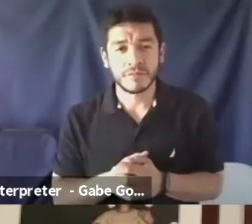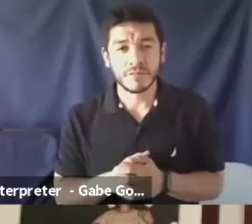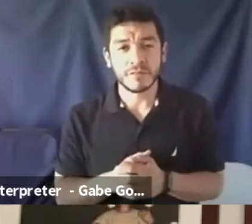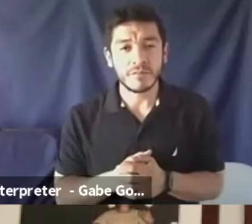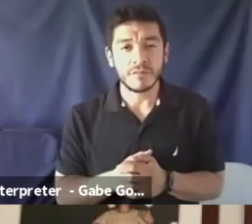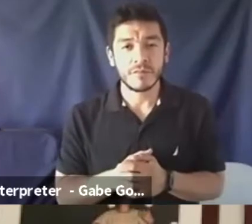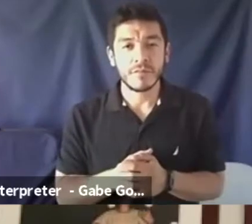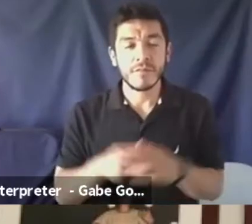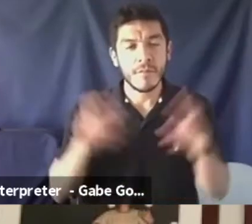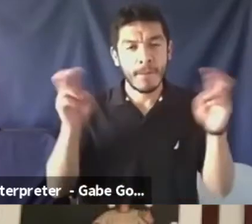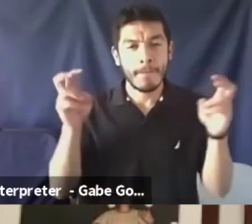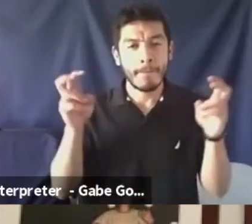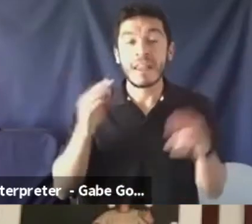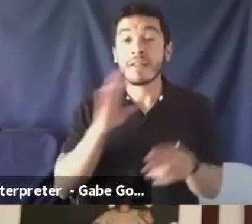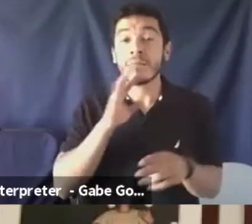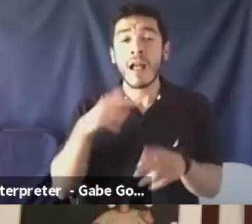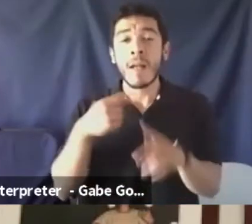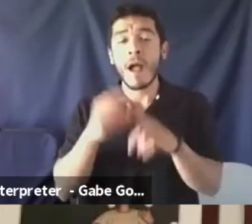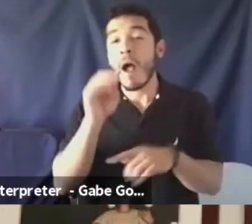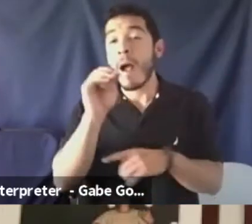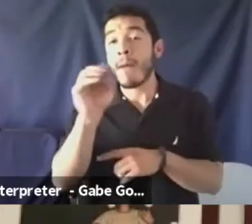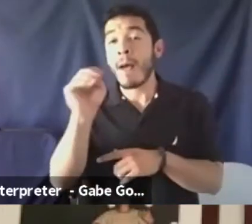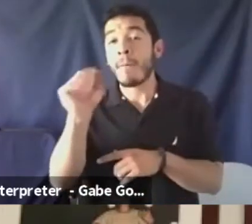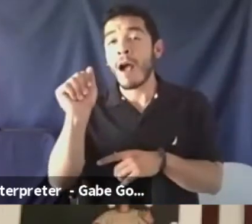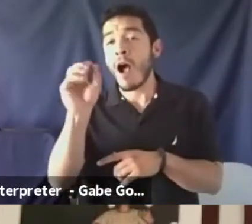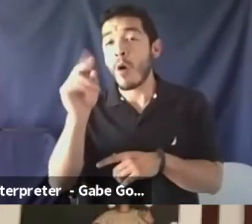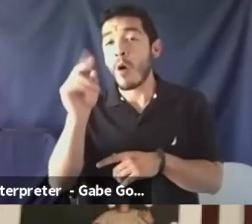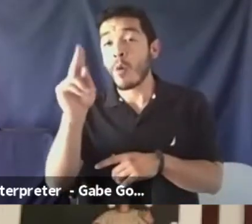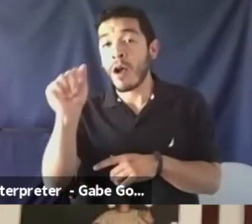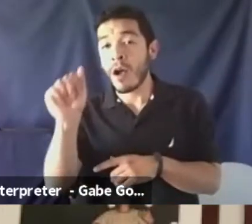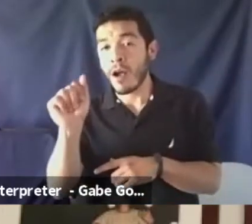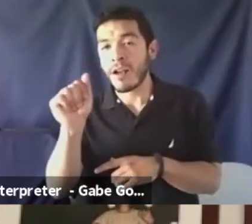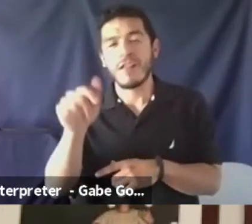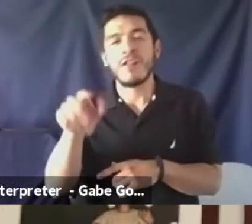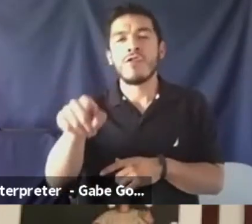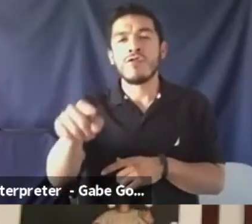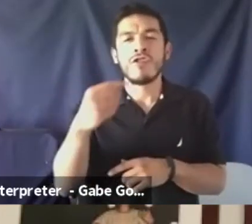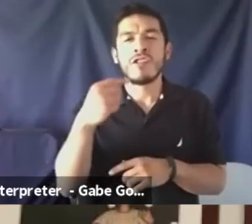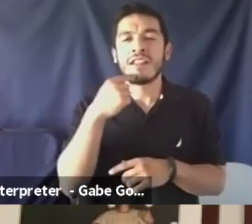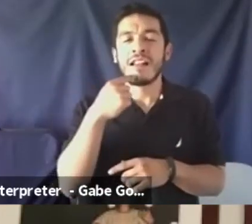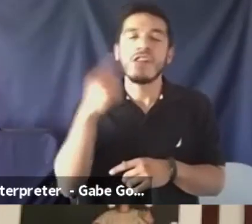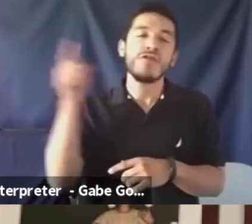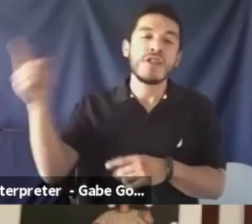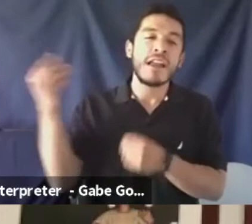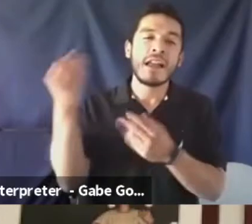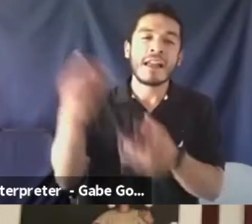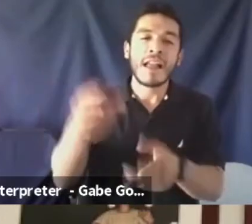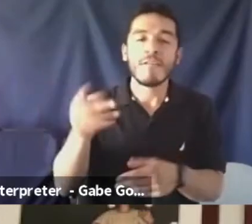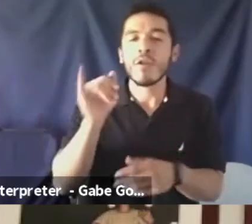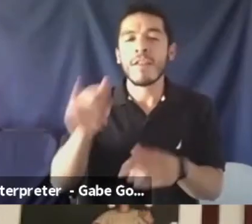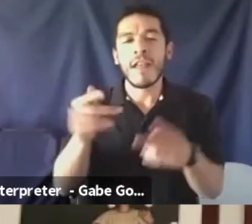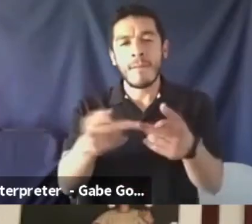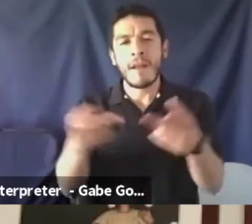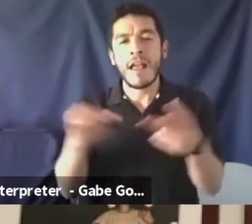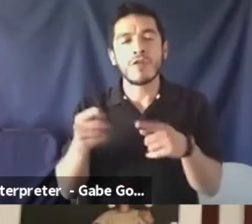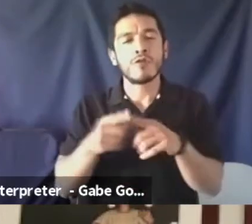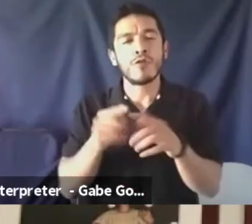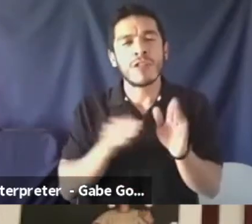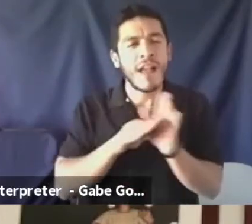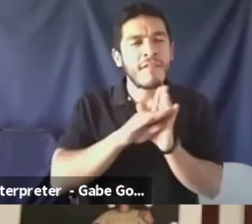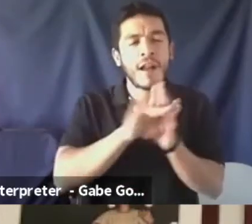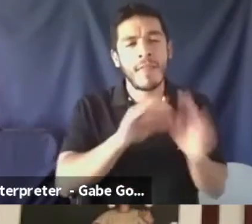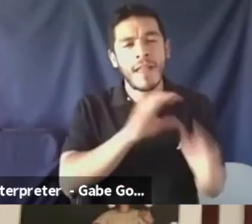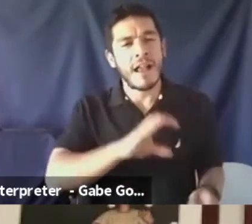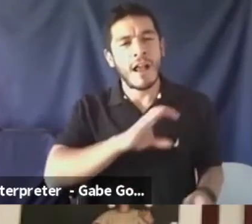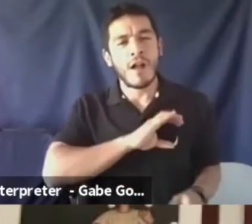about Mama Akua, you said she gave you space to develop the character. So were there